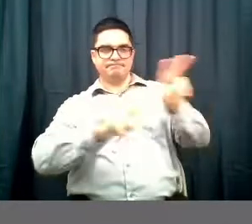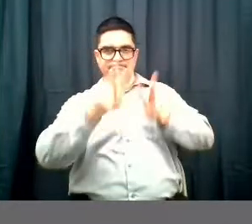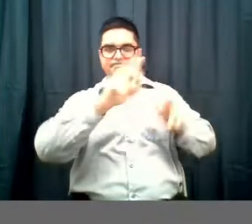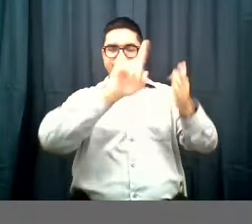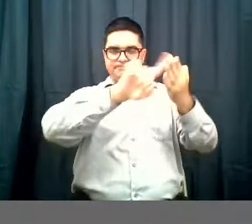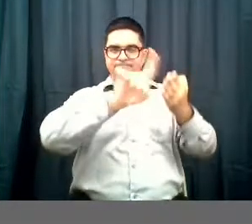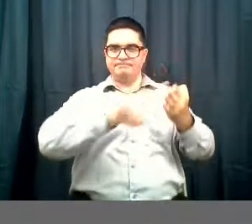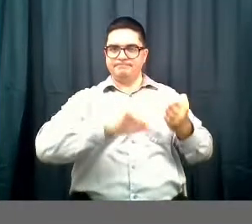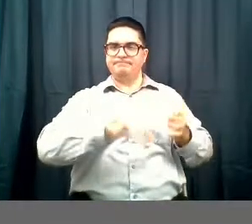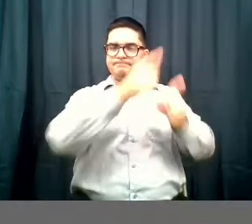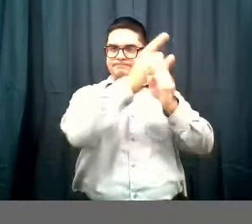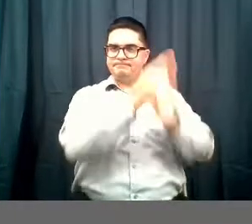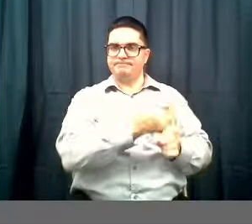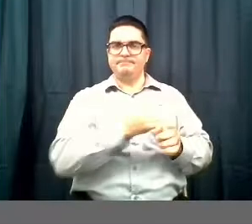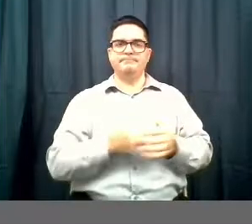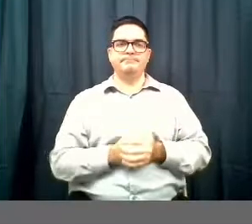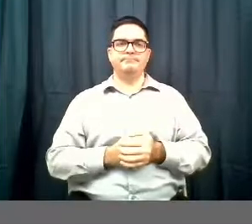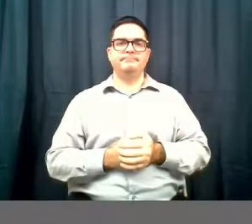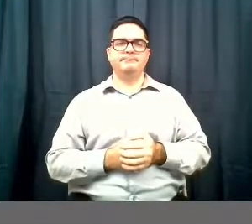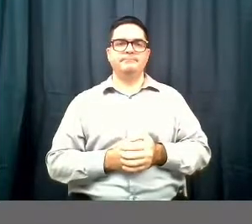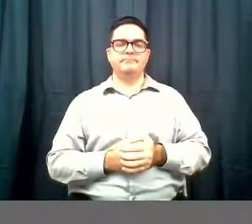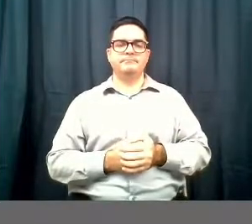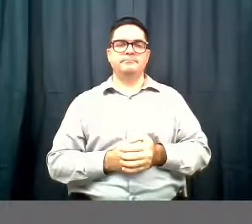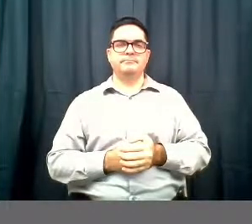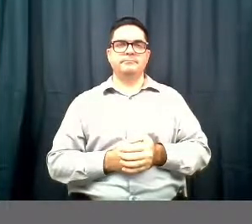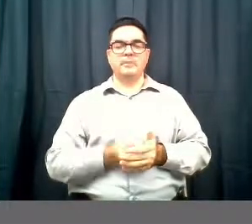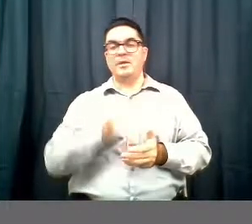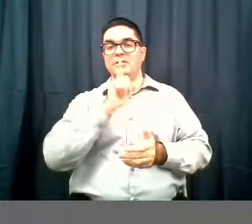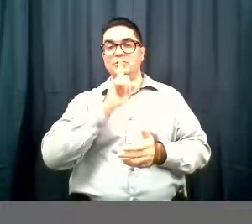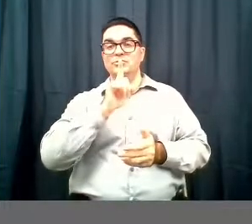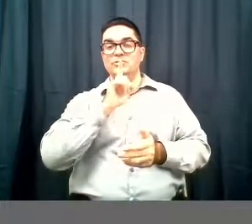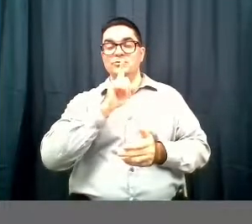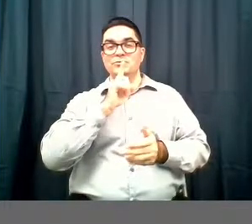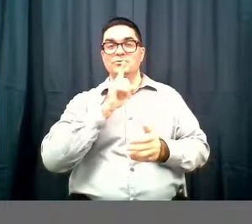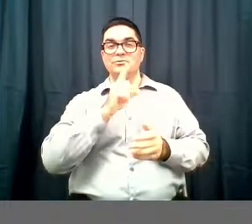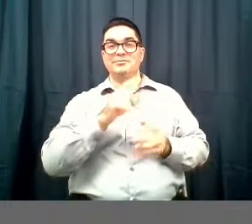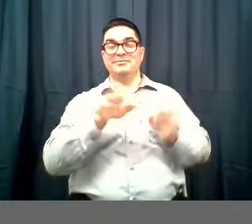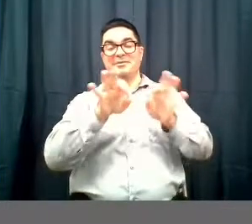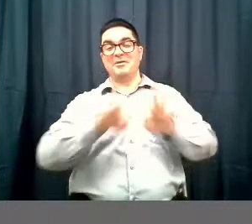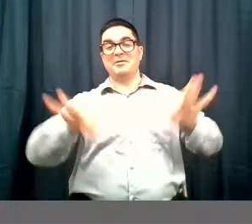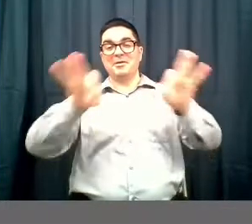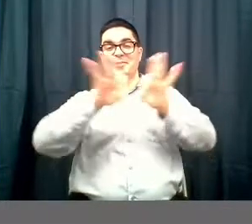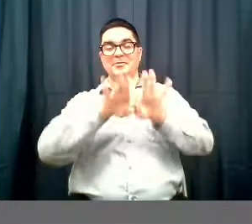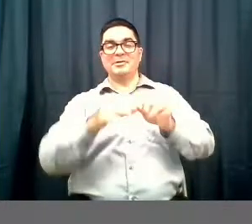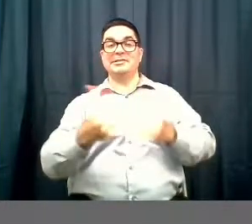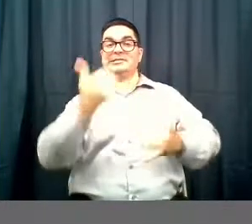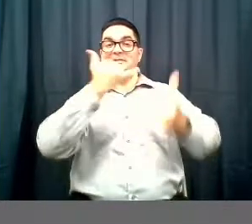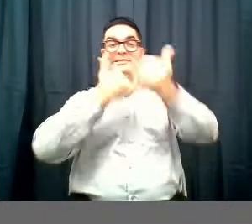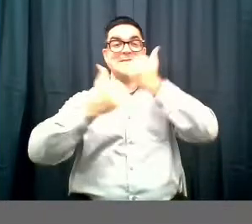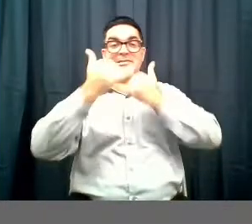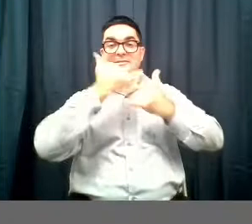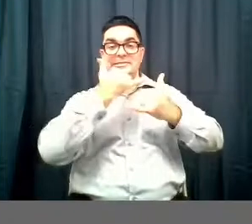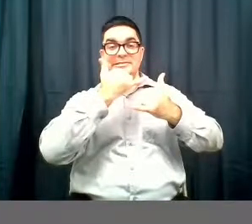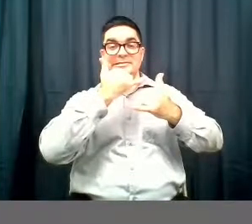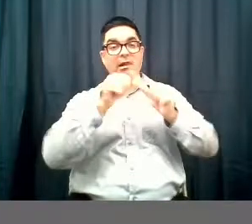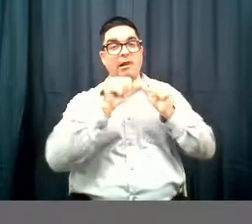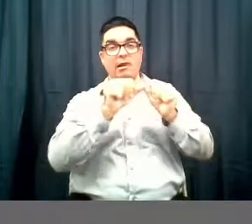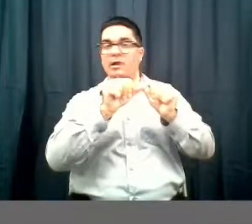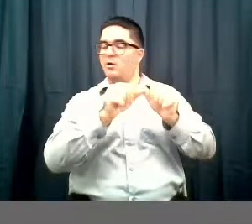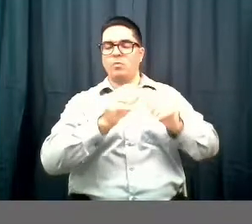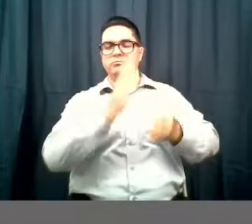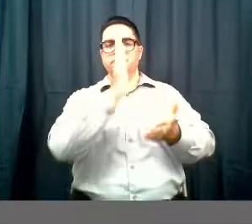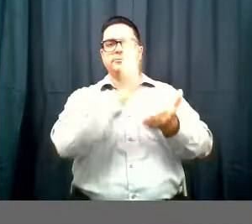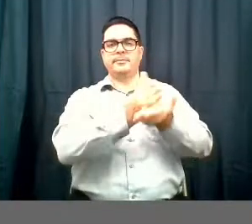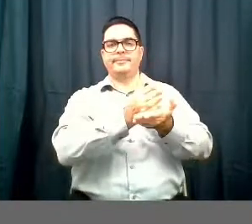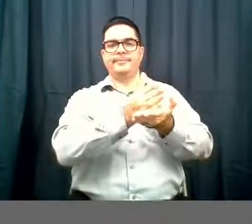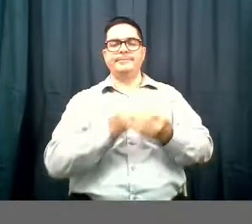this transparency and accountability are critical to avoid the mistakes of the past that landed Puerto Rico in bankruptcy, emptied